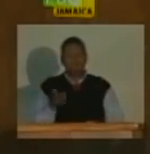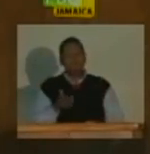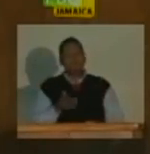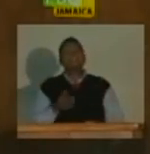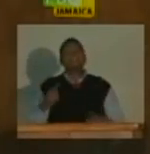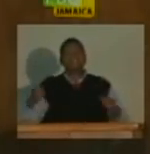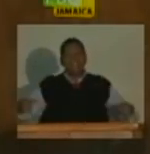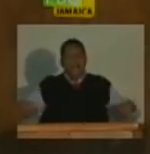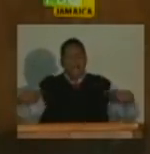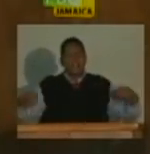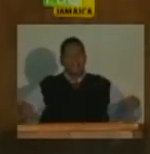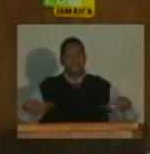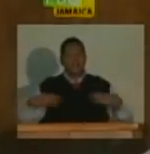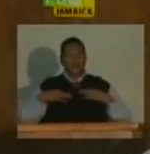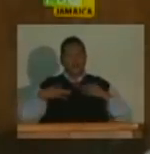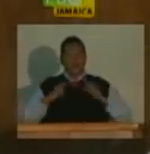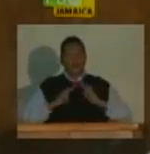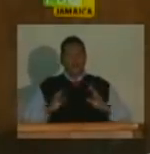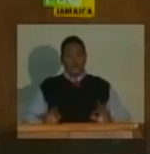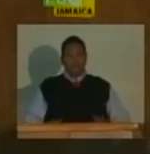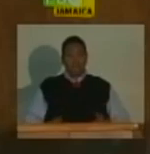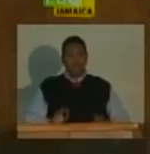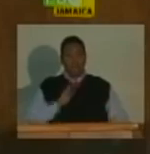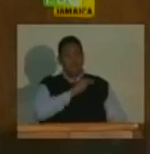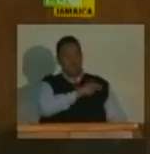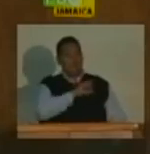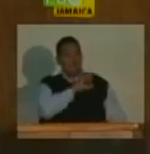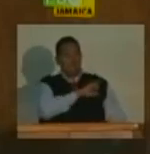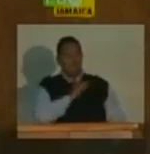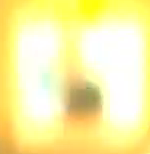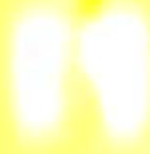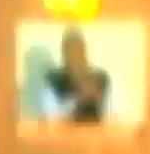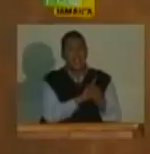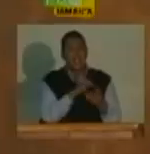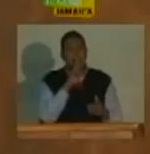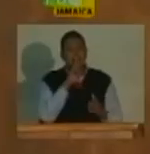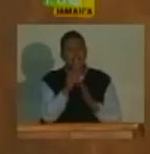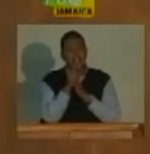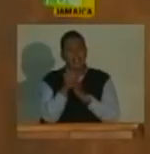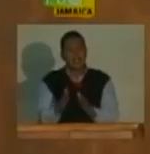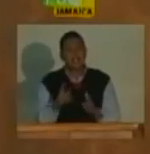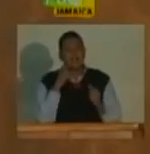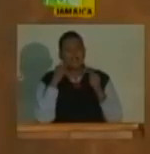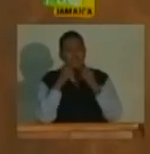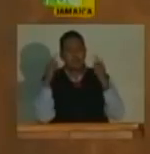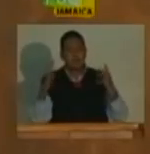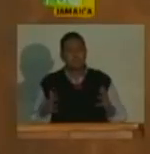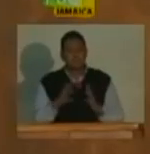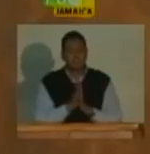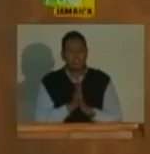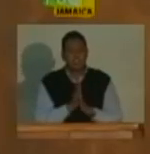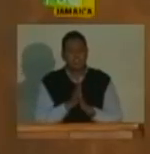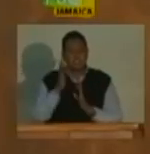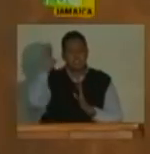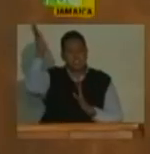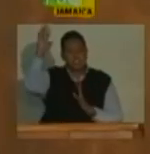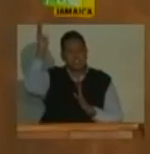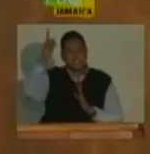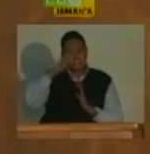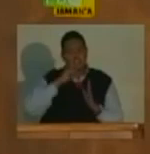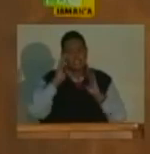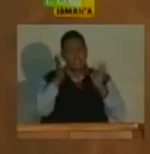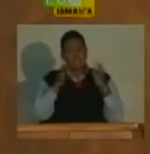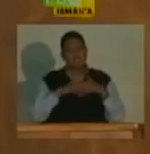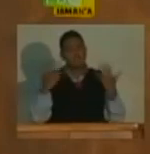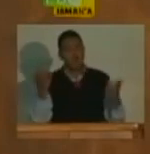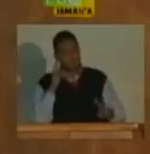uniform. The morale is at rock bottom. Opposition member Desmond McKenzie says he didn't appreciate Mr. Bunting's sentiments